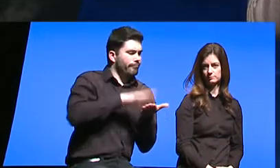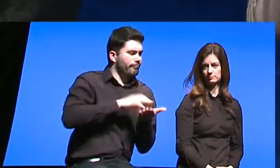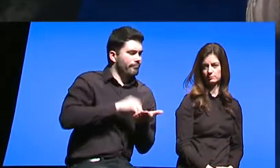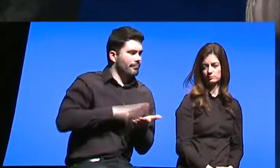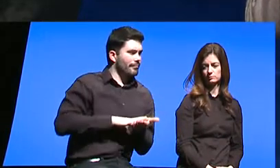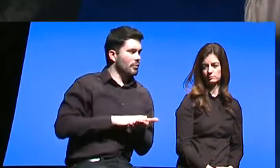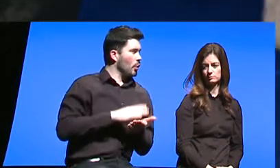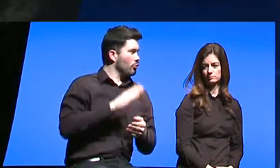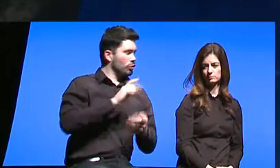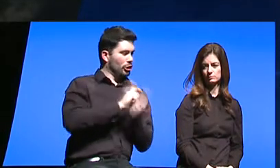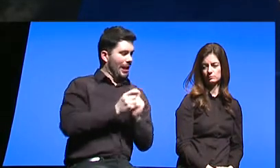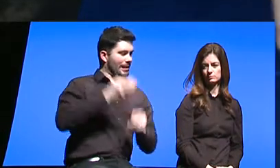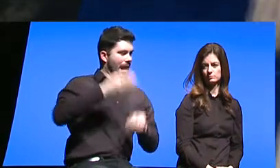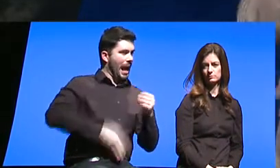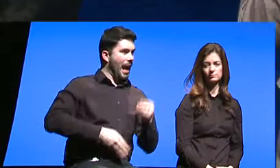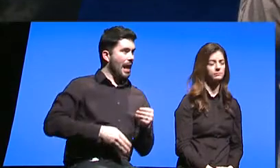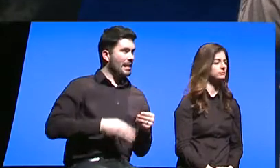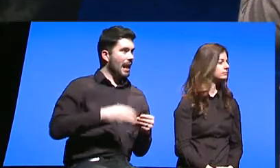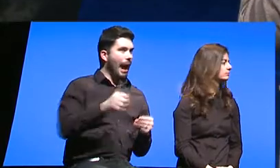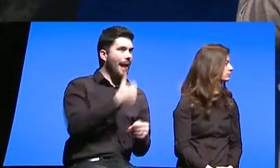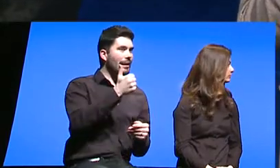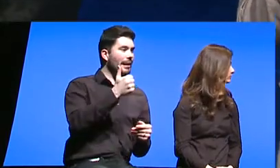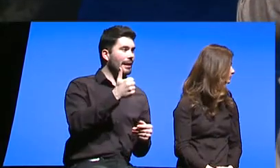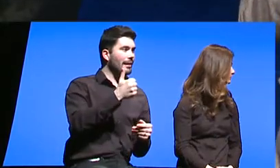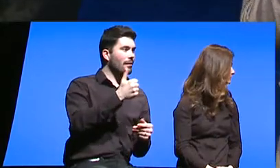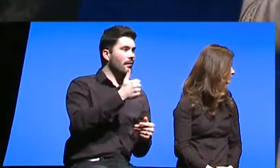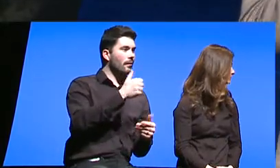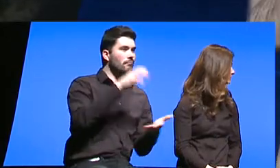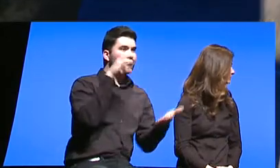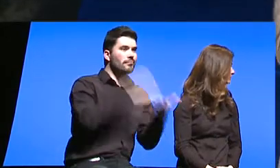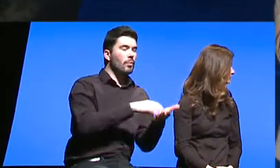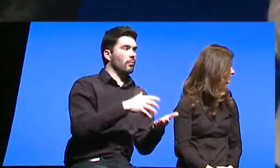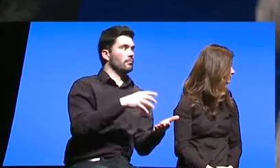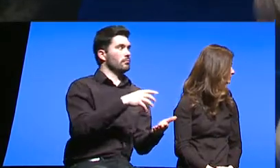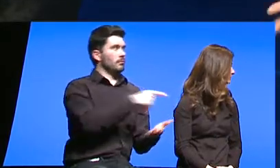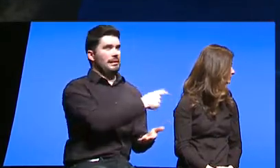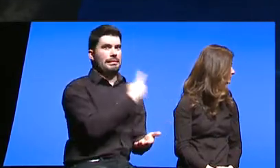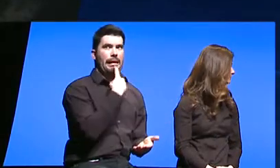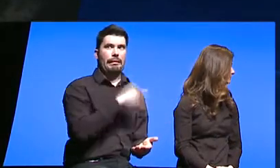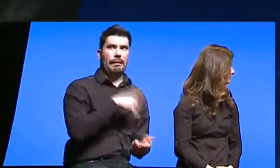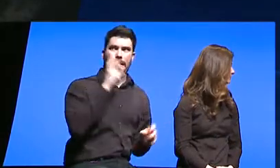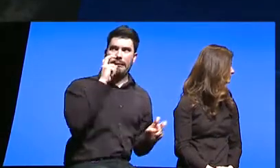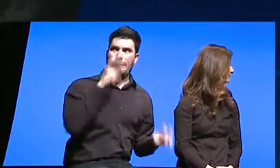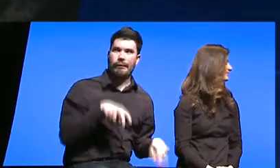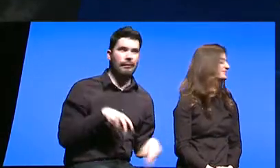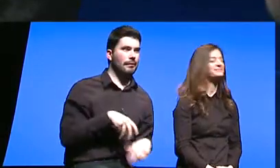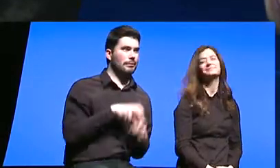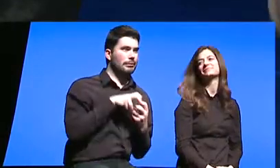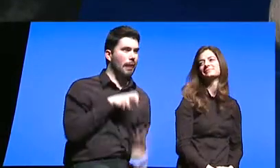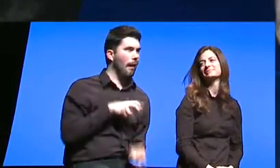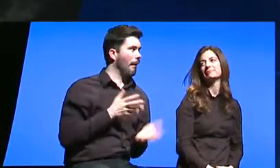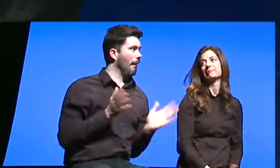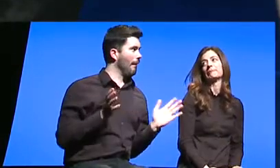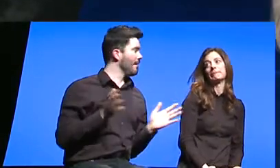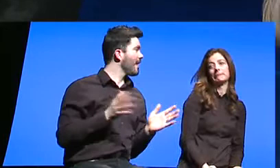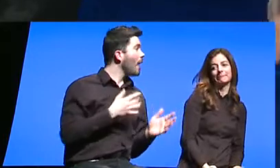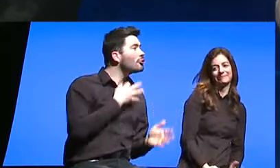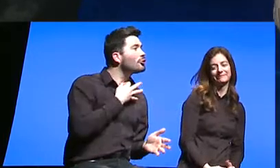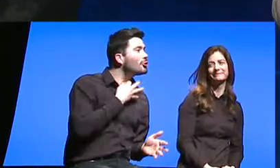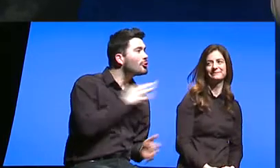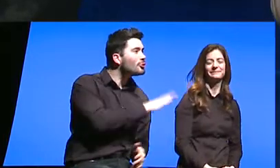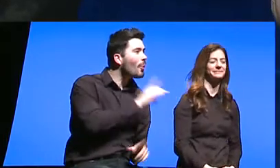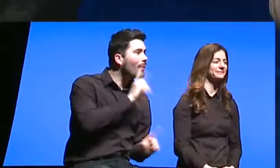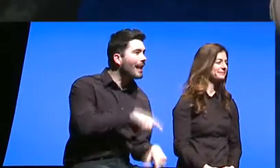ending? Did anything that anybody said surprise you, or do you know what I mean? I'm very curious to know how you